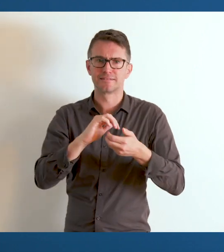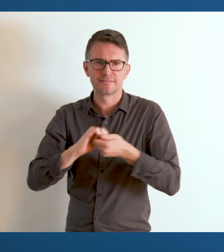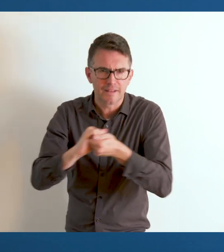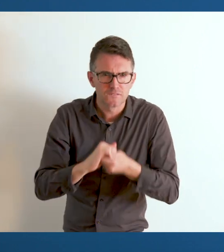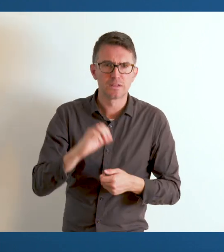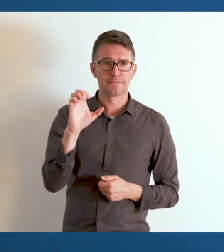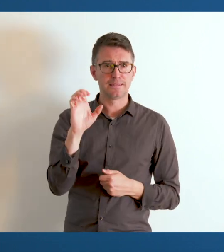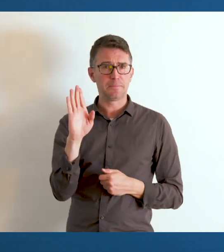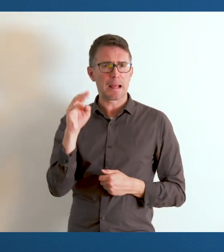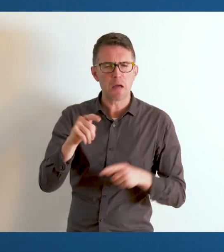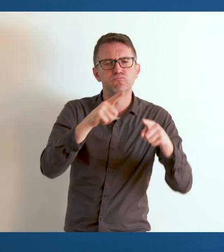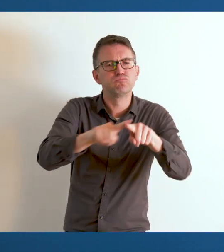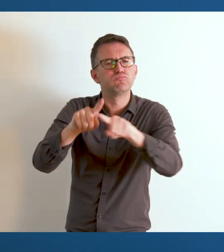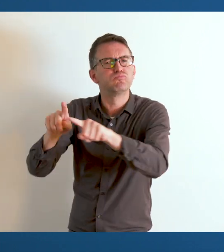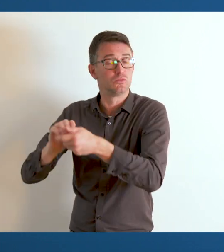and others.